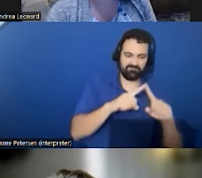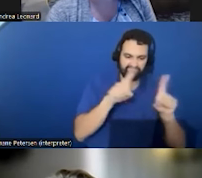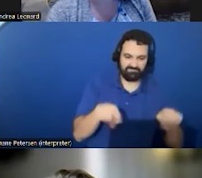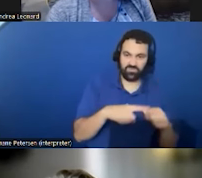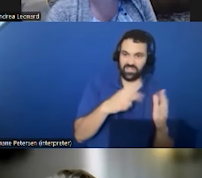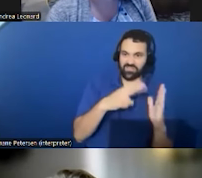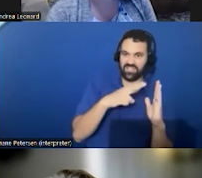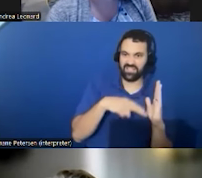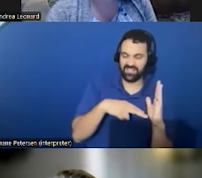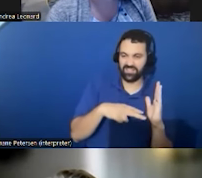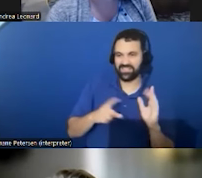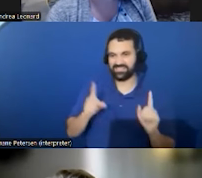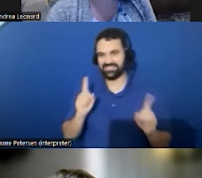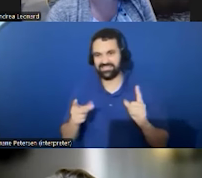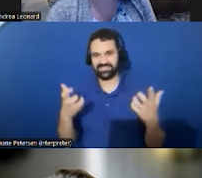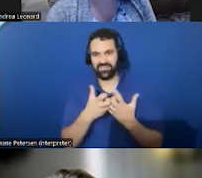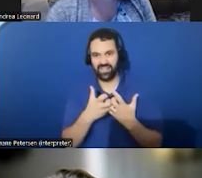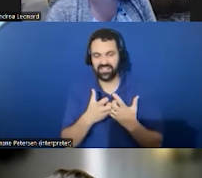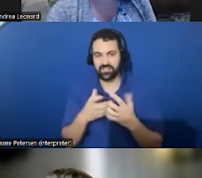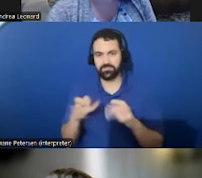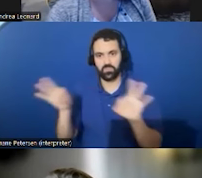question,